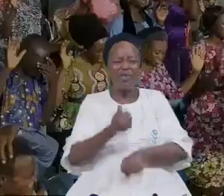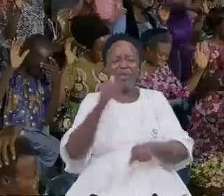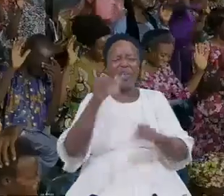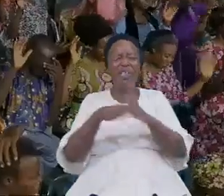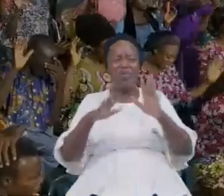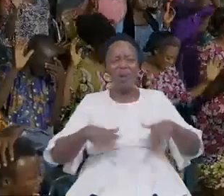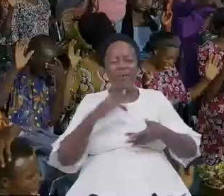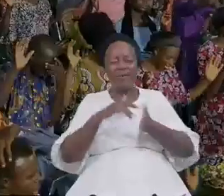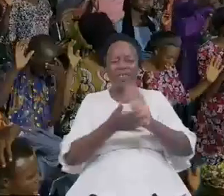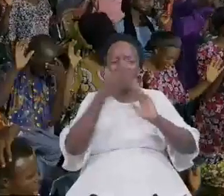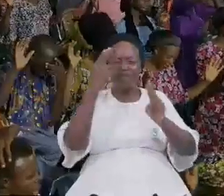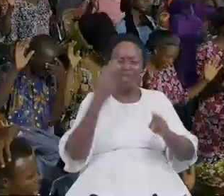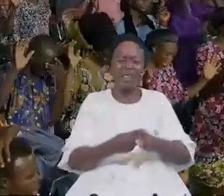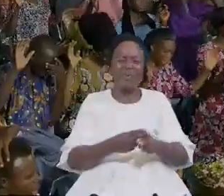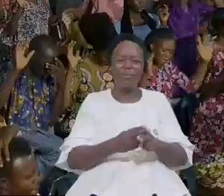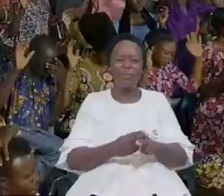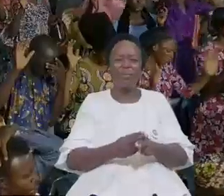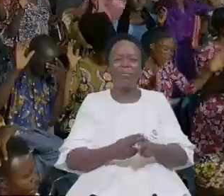life.